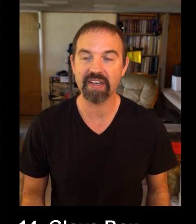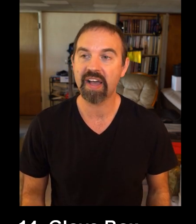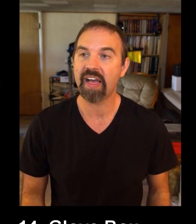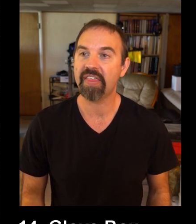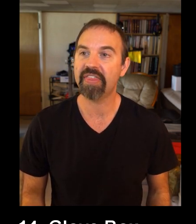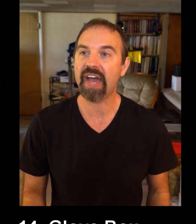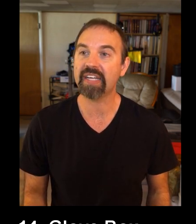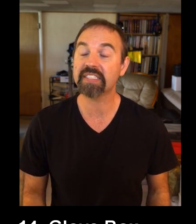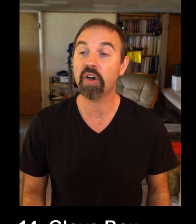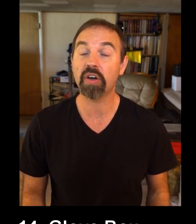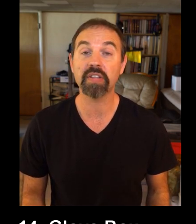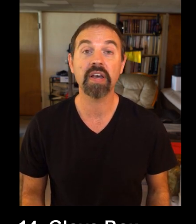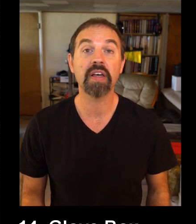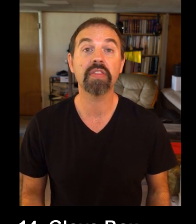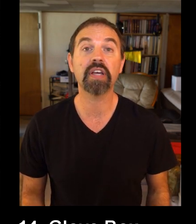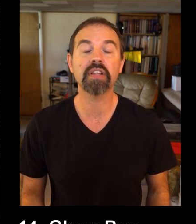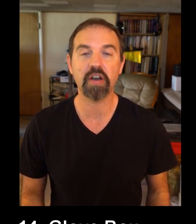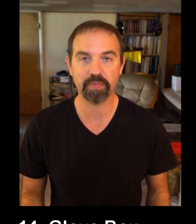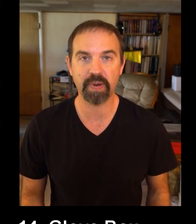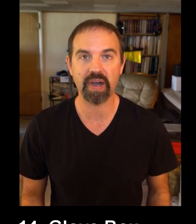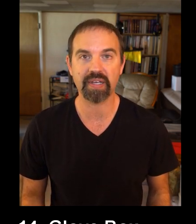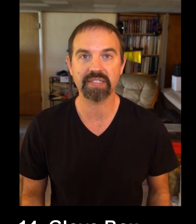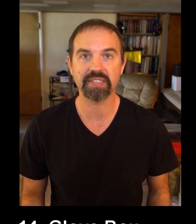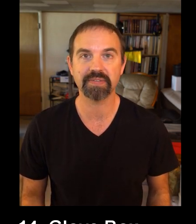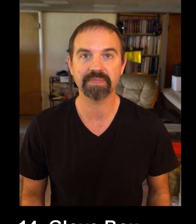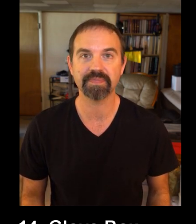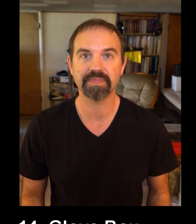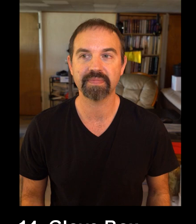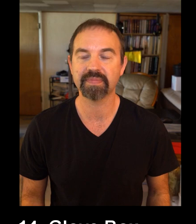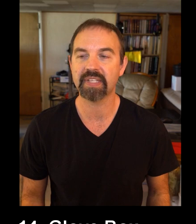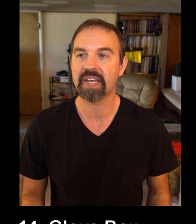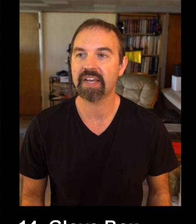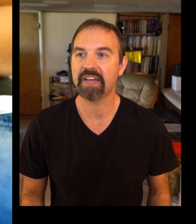14, that is called the glove box.